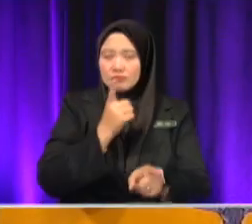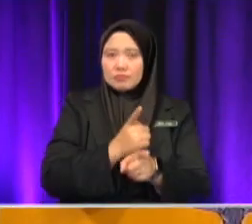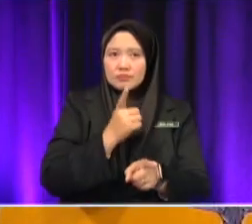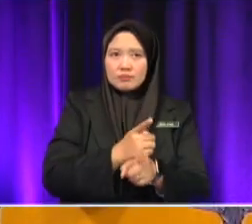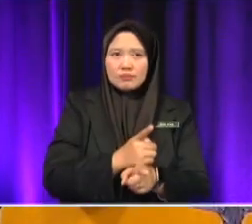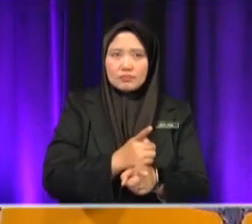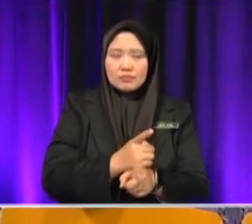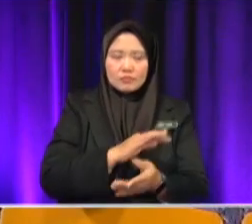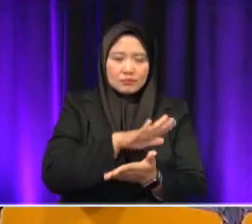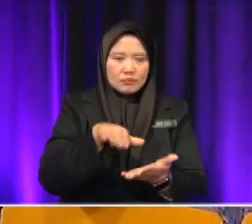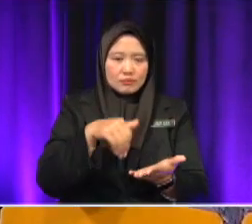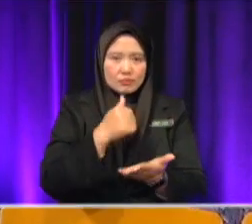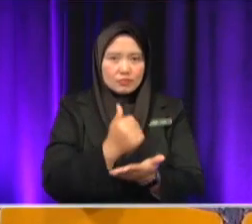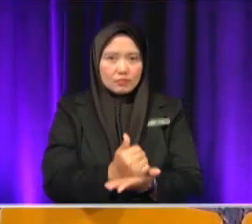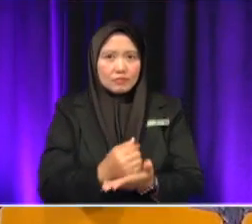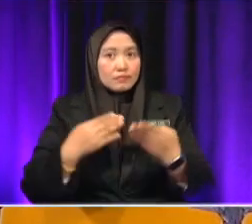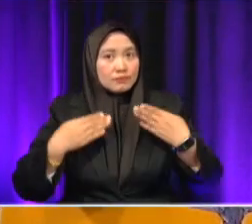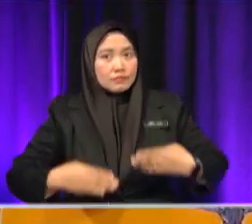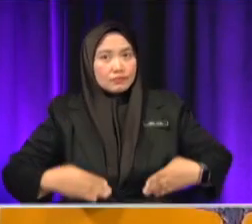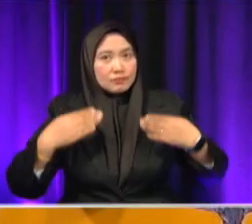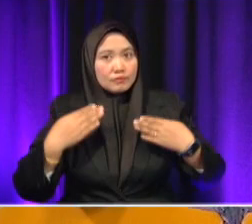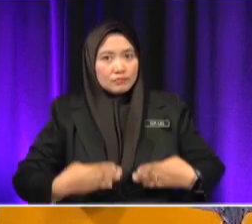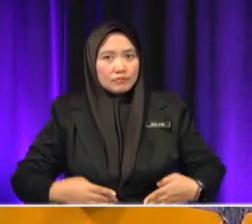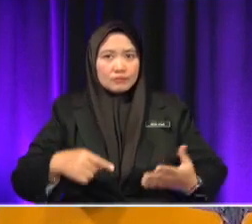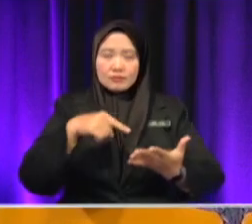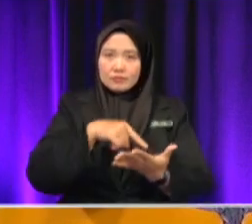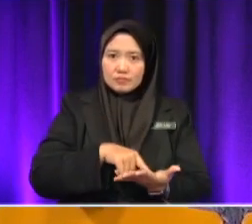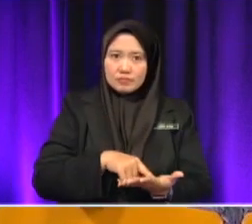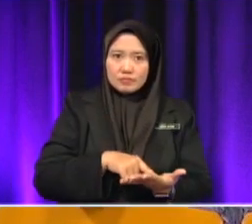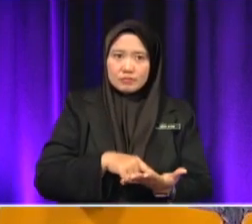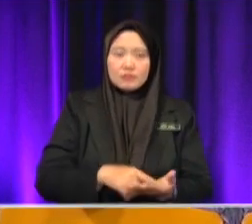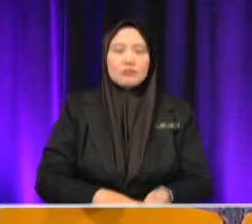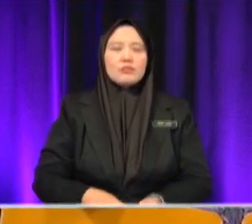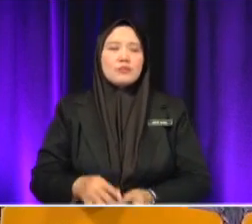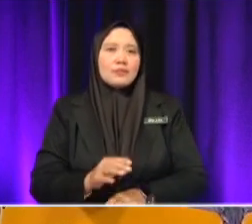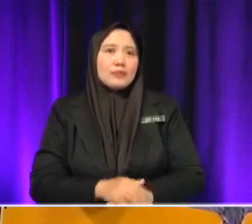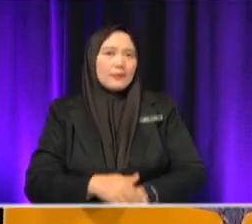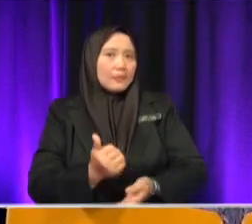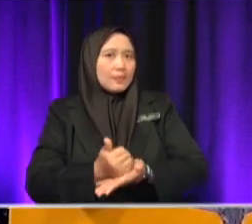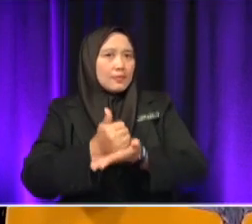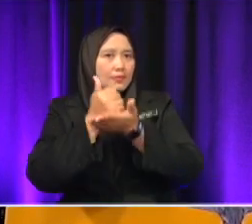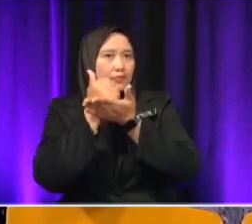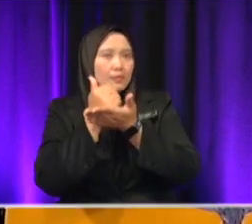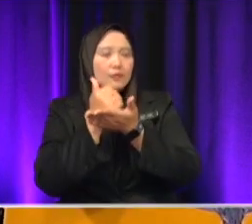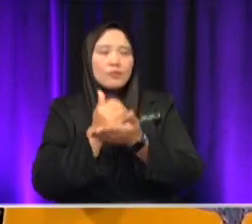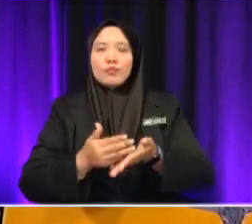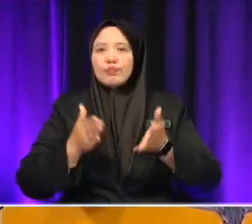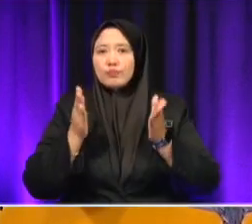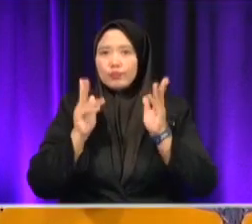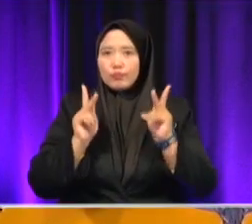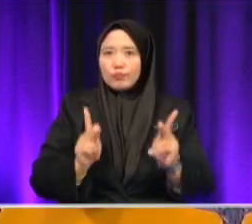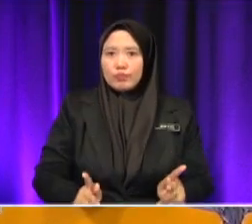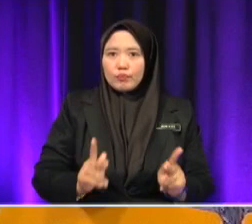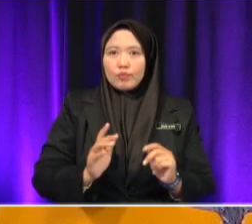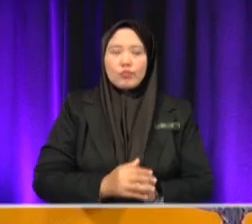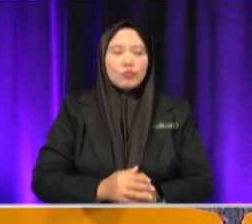these organizations, they do help people worldwide and also nationwide. So I think it's best if